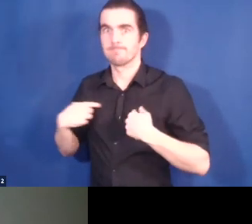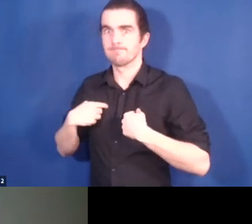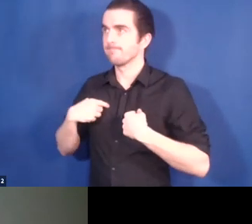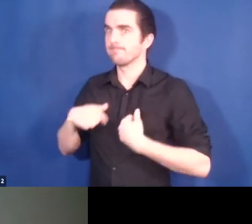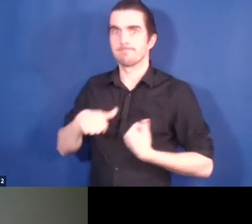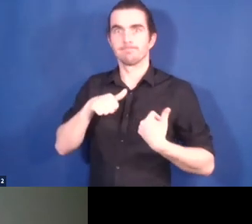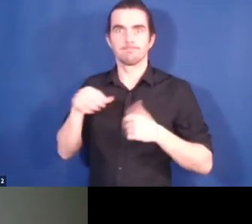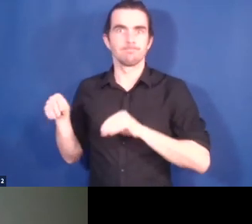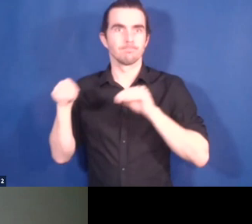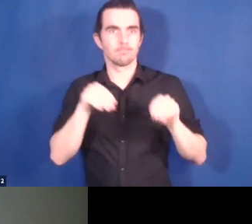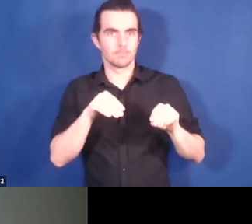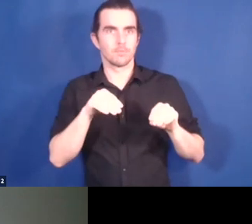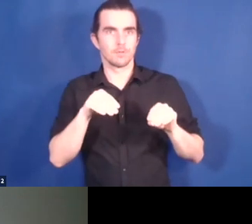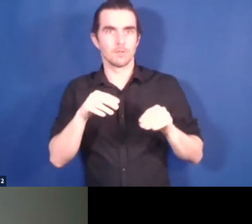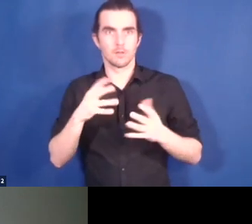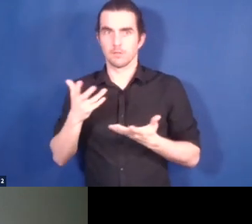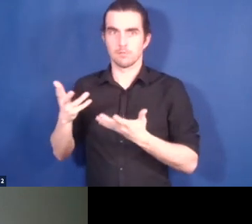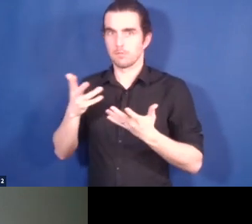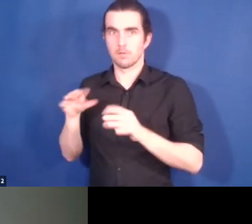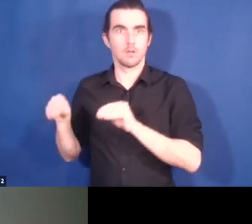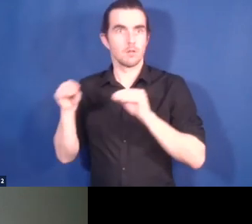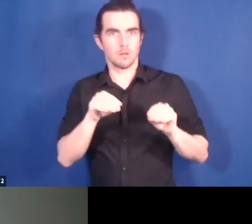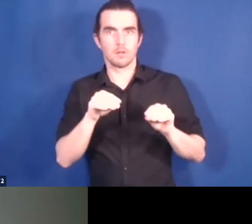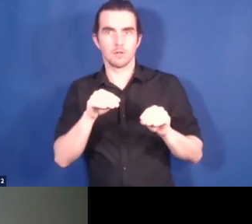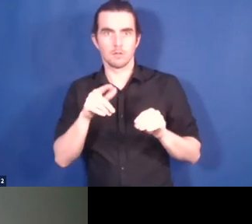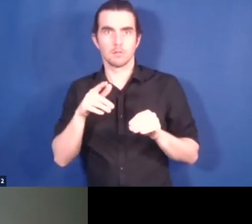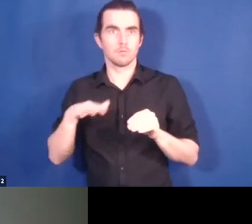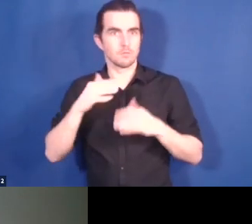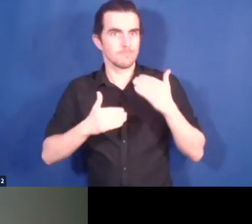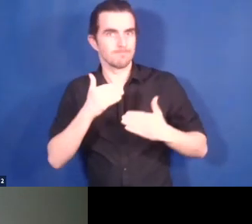people going back if that's their choice.